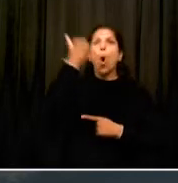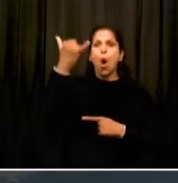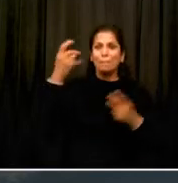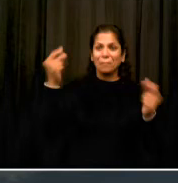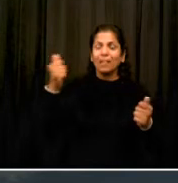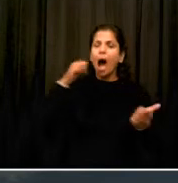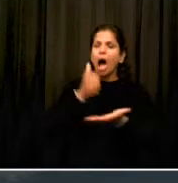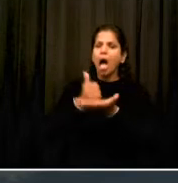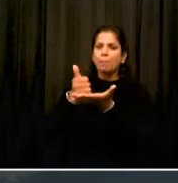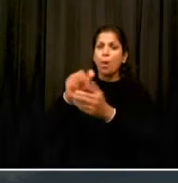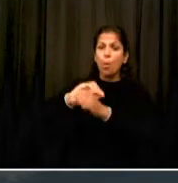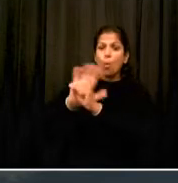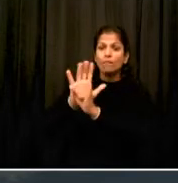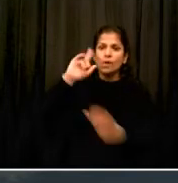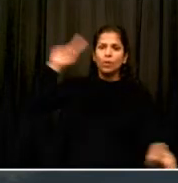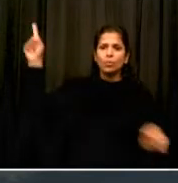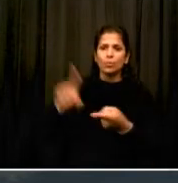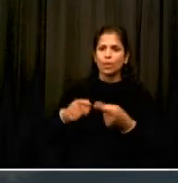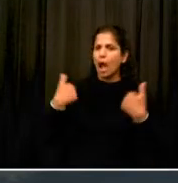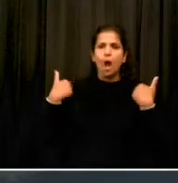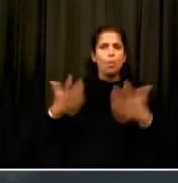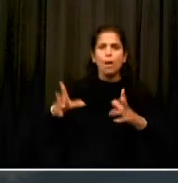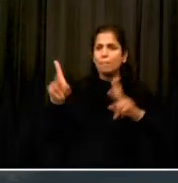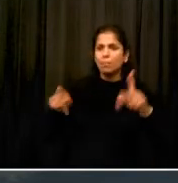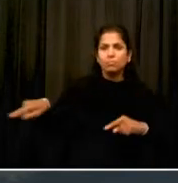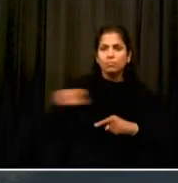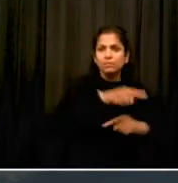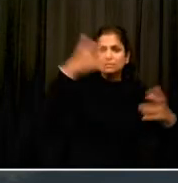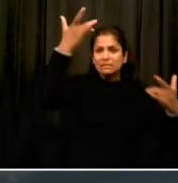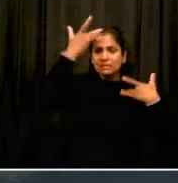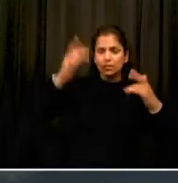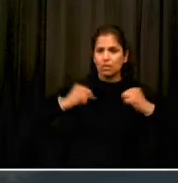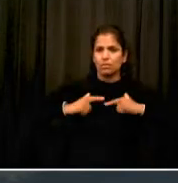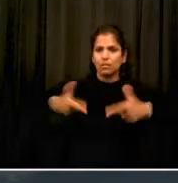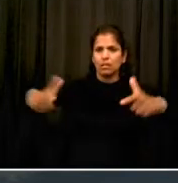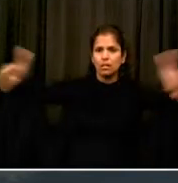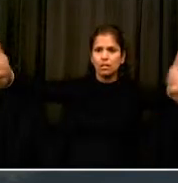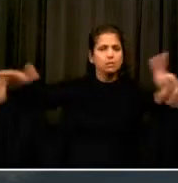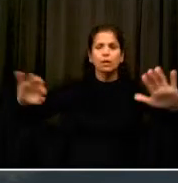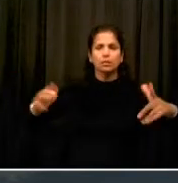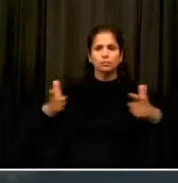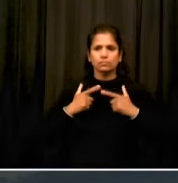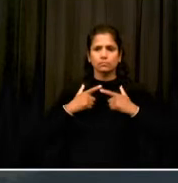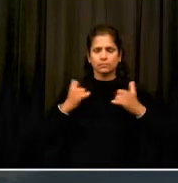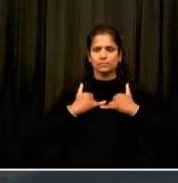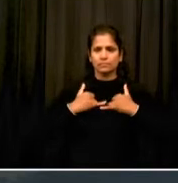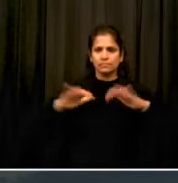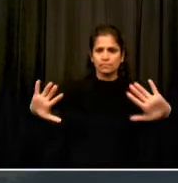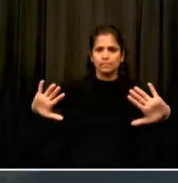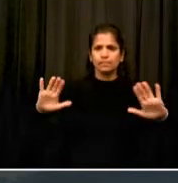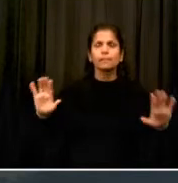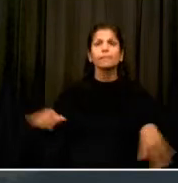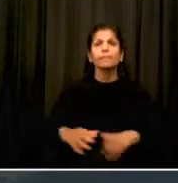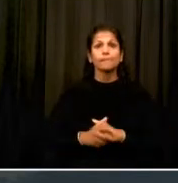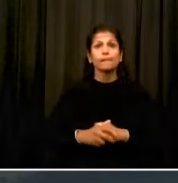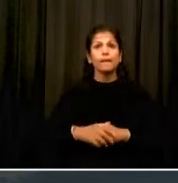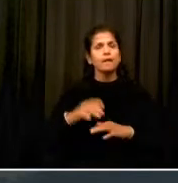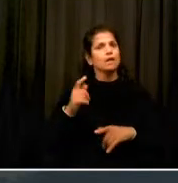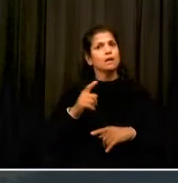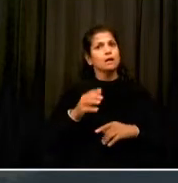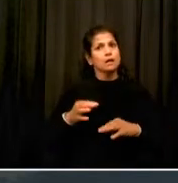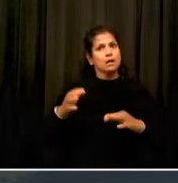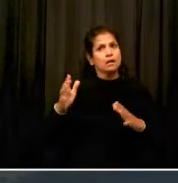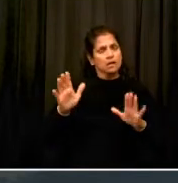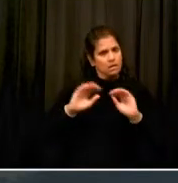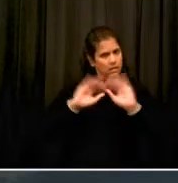early in their infectious state before they've even been tested, is the reason we exist and the reason we're going to continue to work so hard to keep New